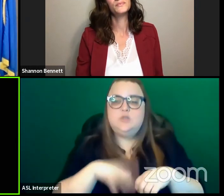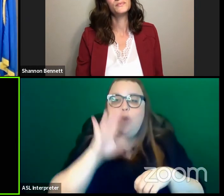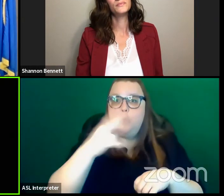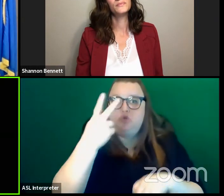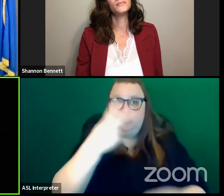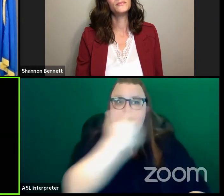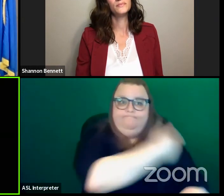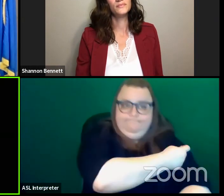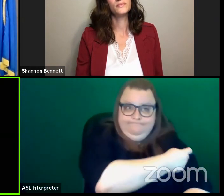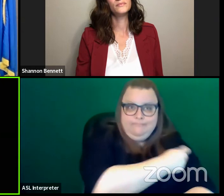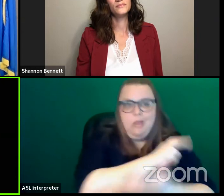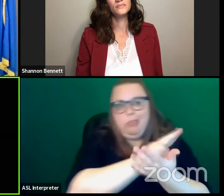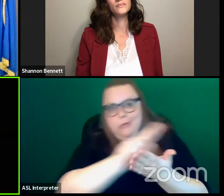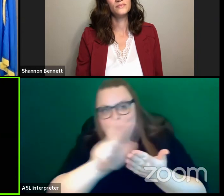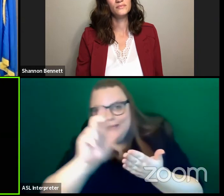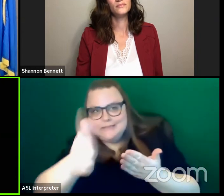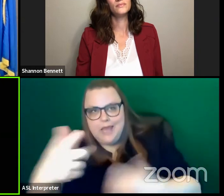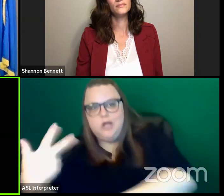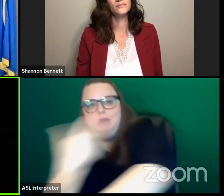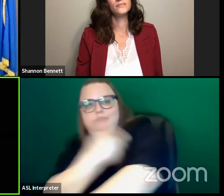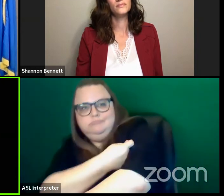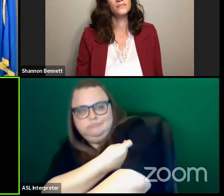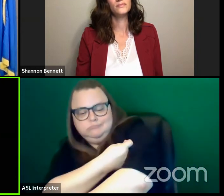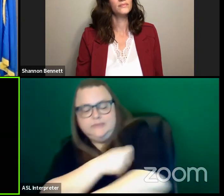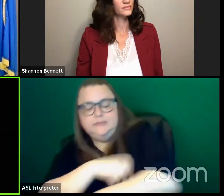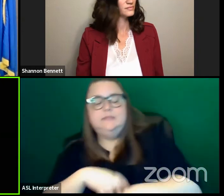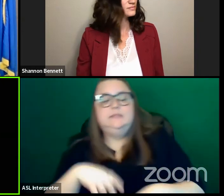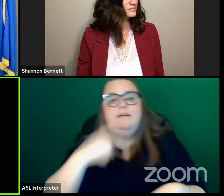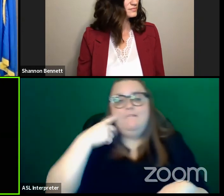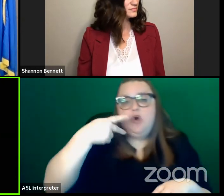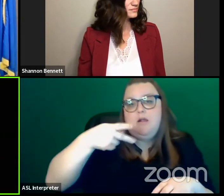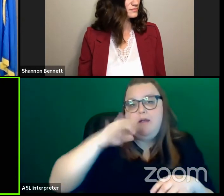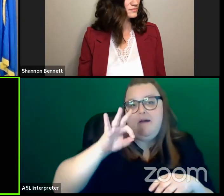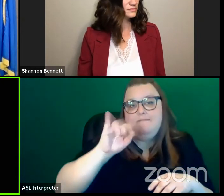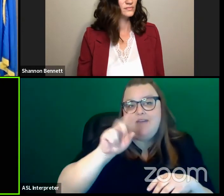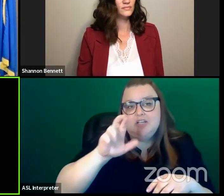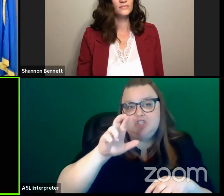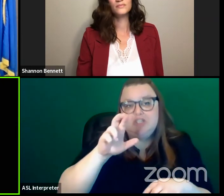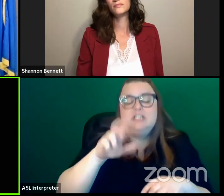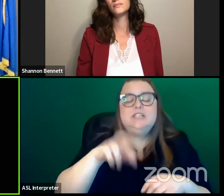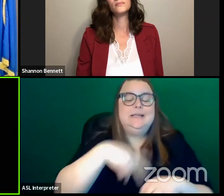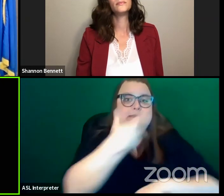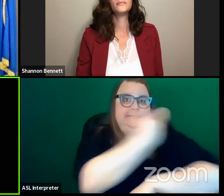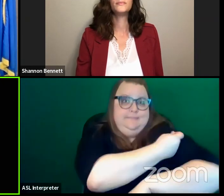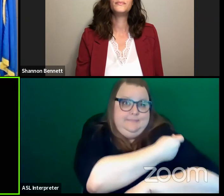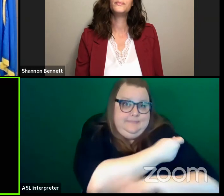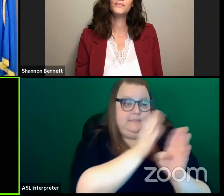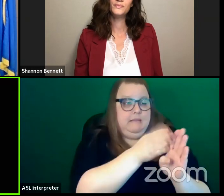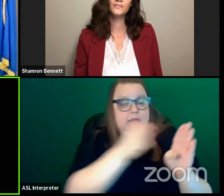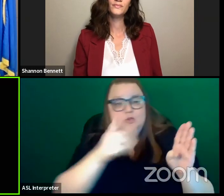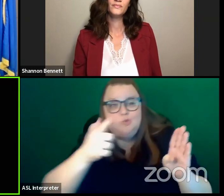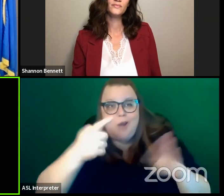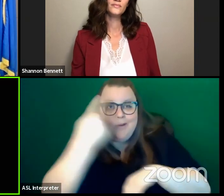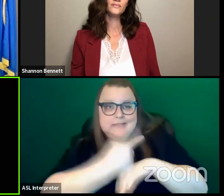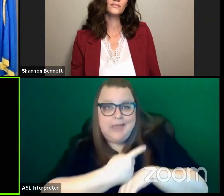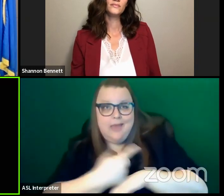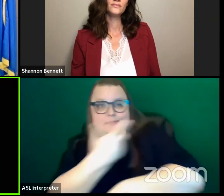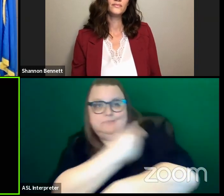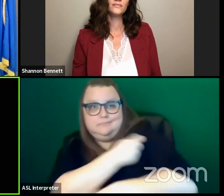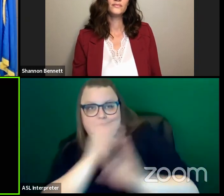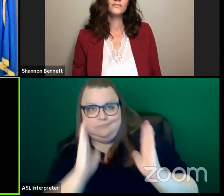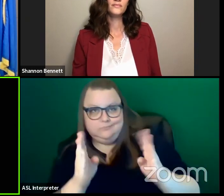are critical. So for the Pfizer vaccine, we're looking at a 21-day minimum interval. For the Moderna, we're looking at a